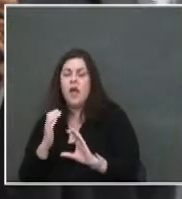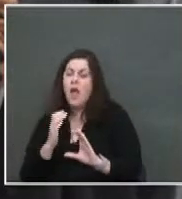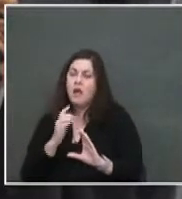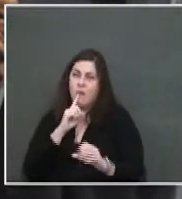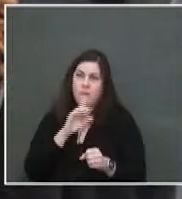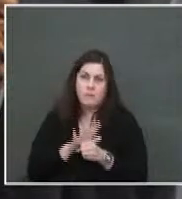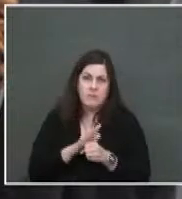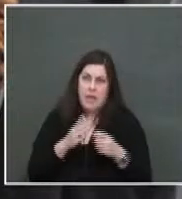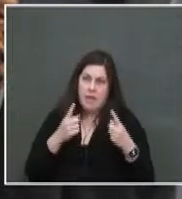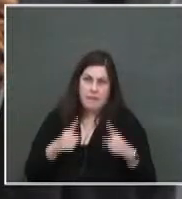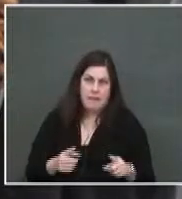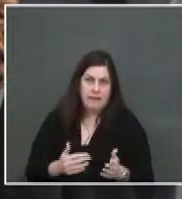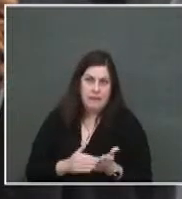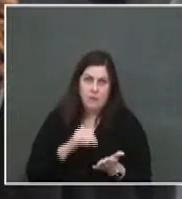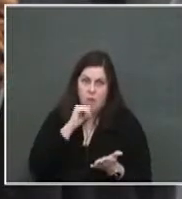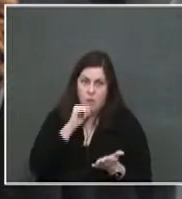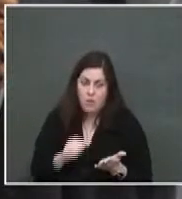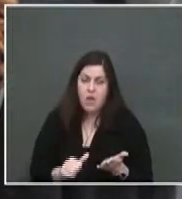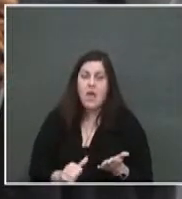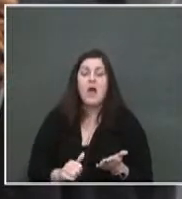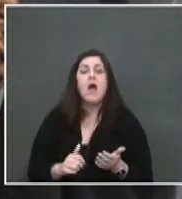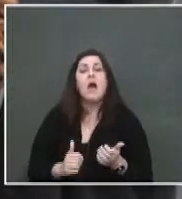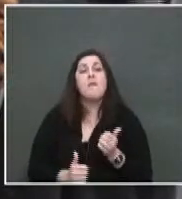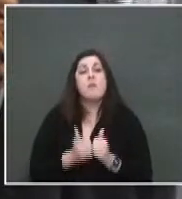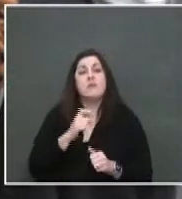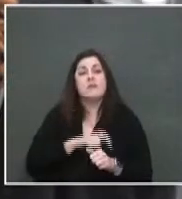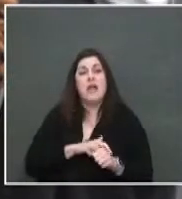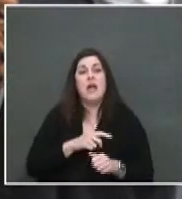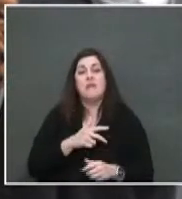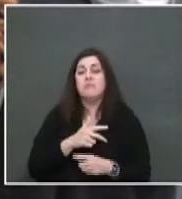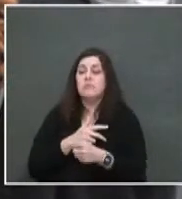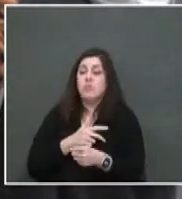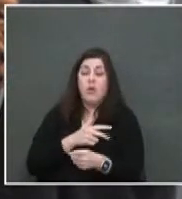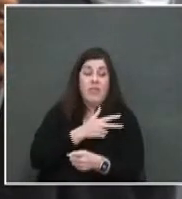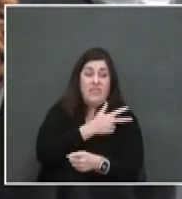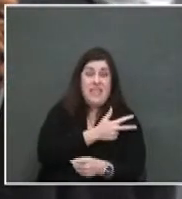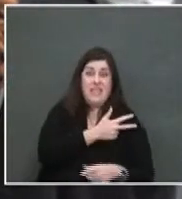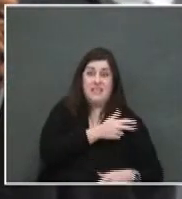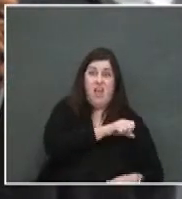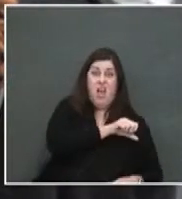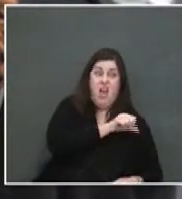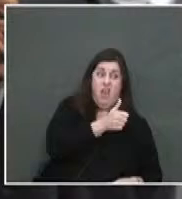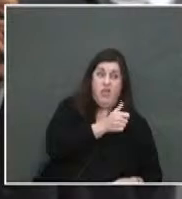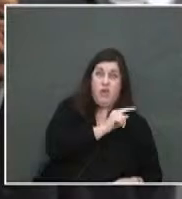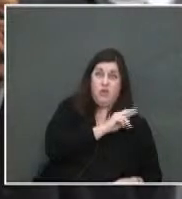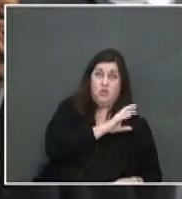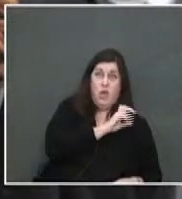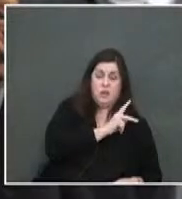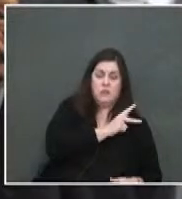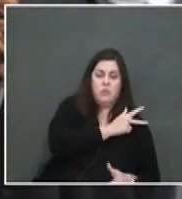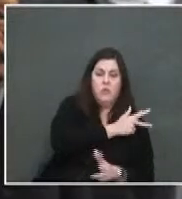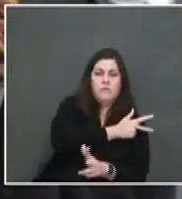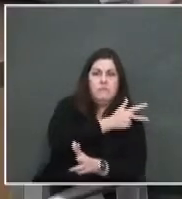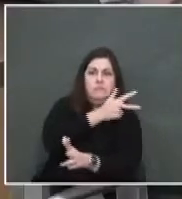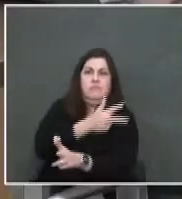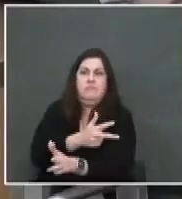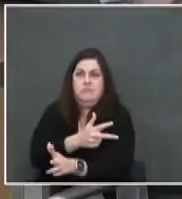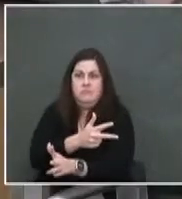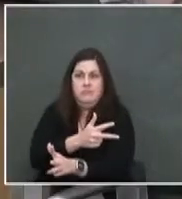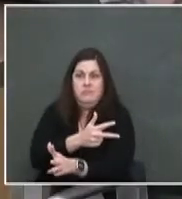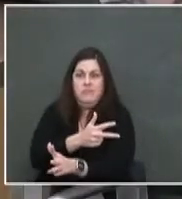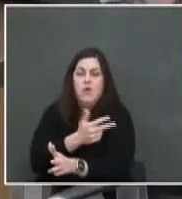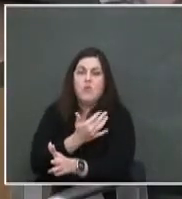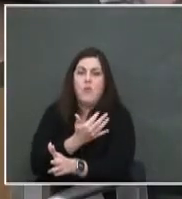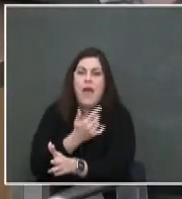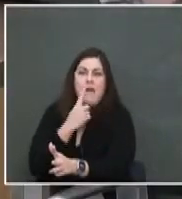normal cases, we do move up units so that they're closer to the response area to provide coverage during the downtime.